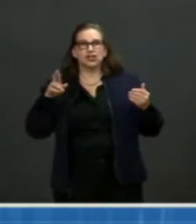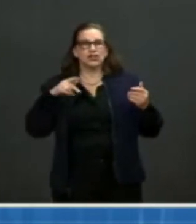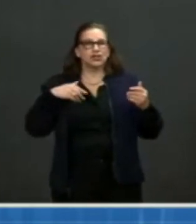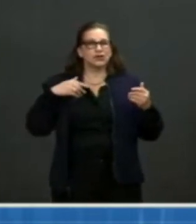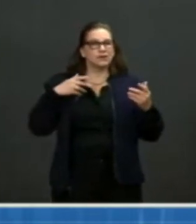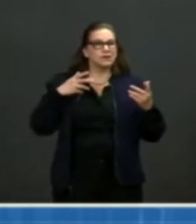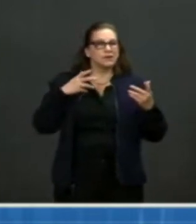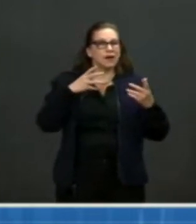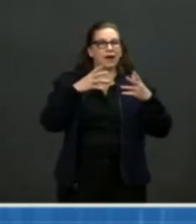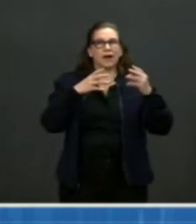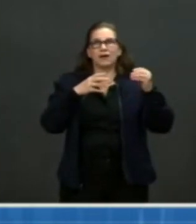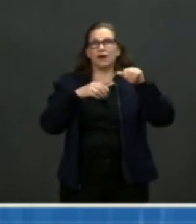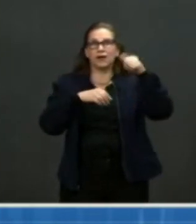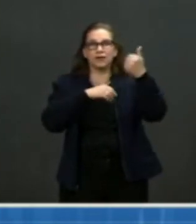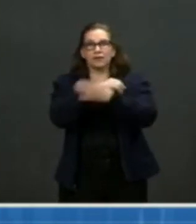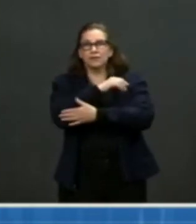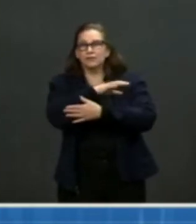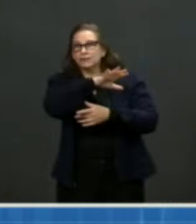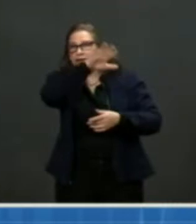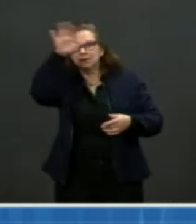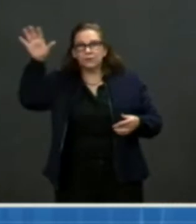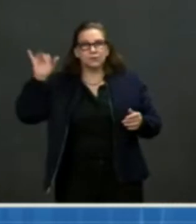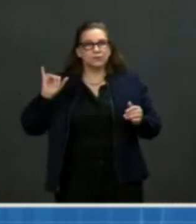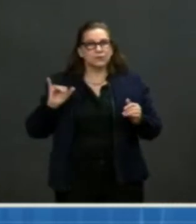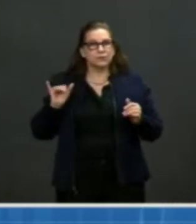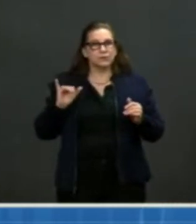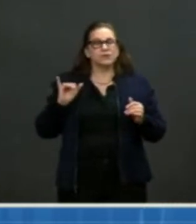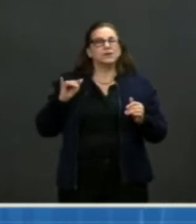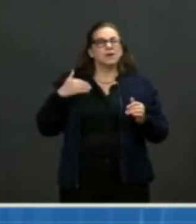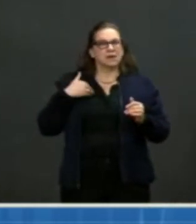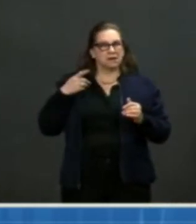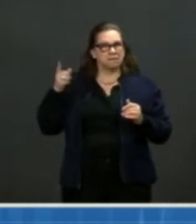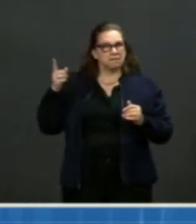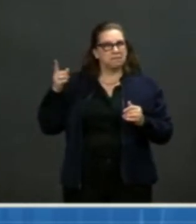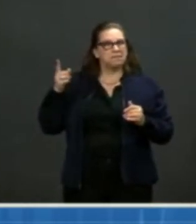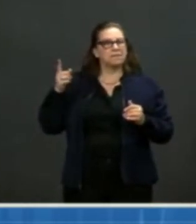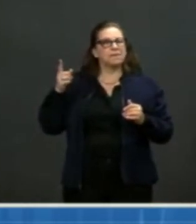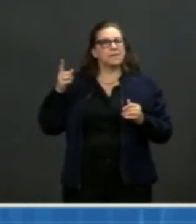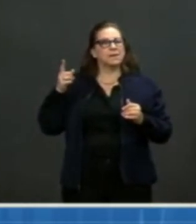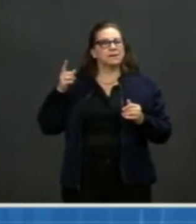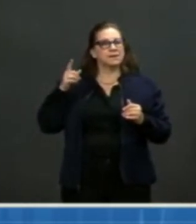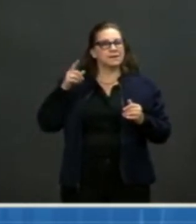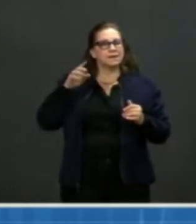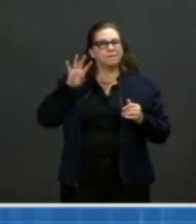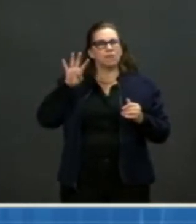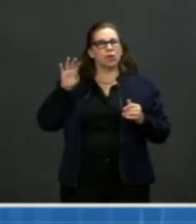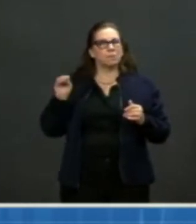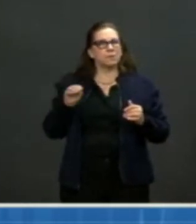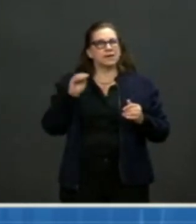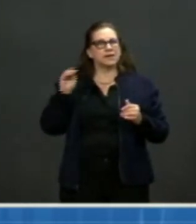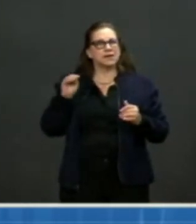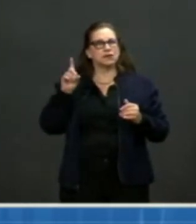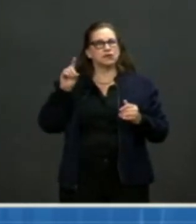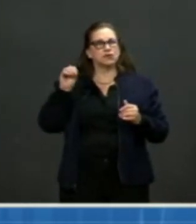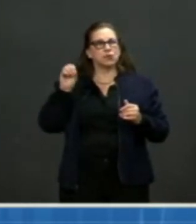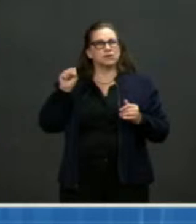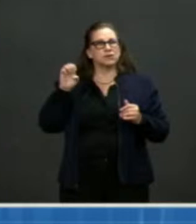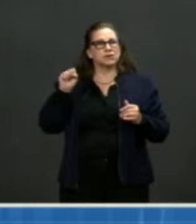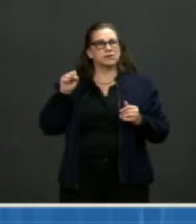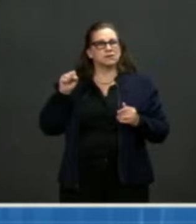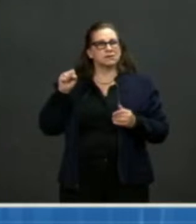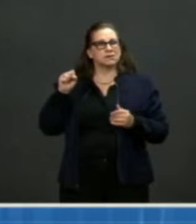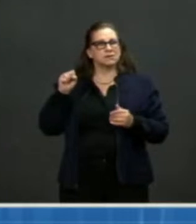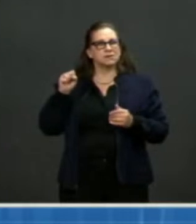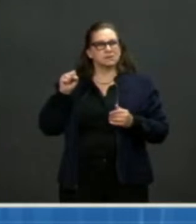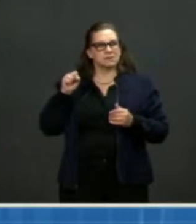we announced at the end of last week, 4 million doses were just shared with Mexico and Canada, or whether it's other